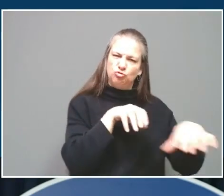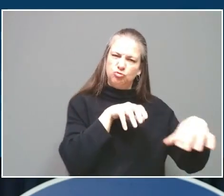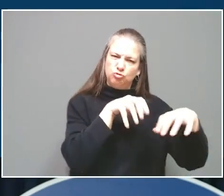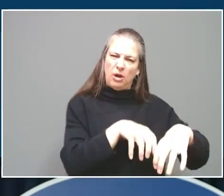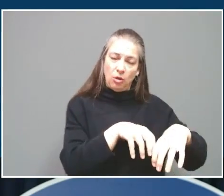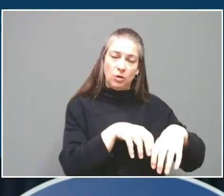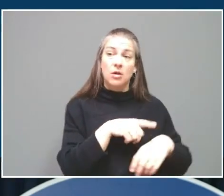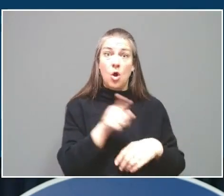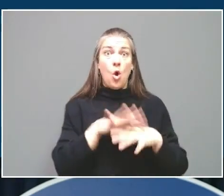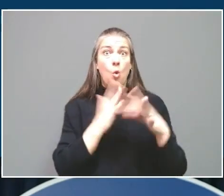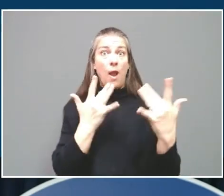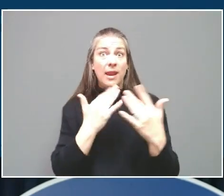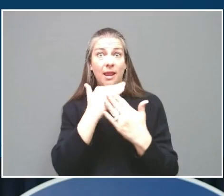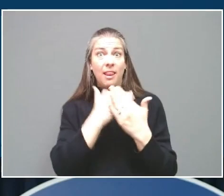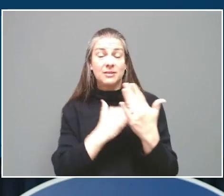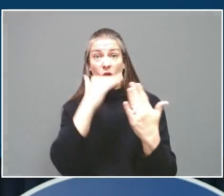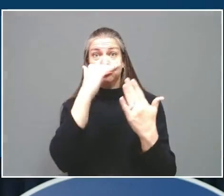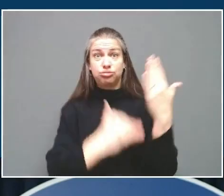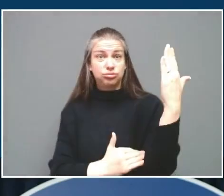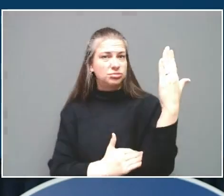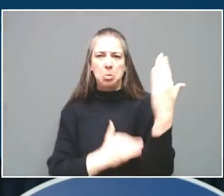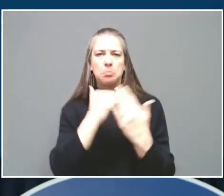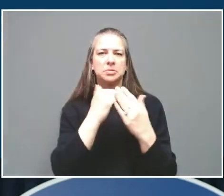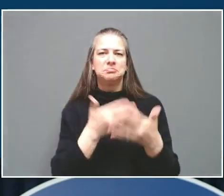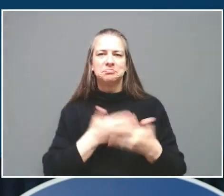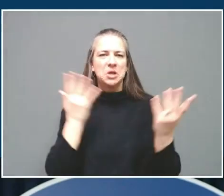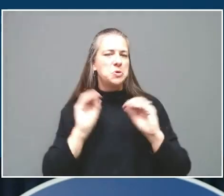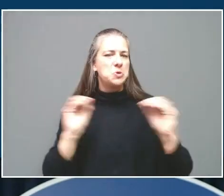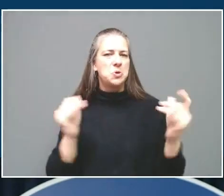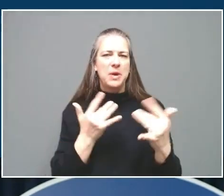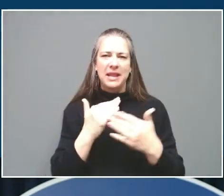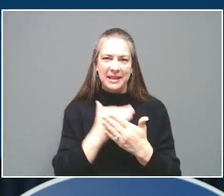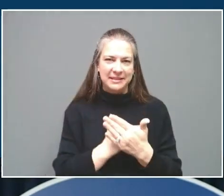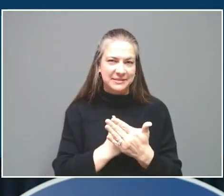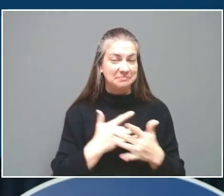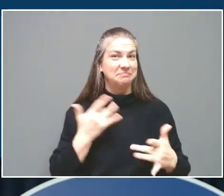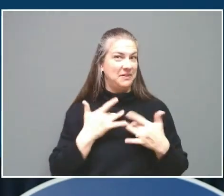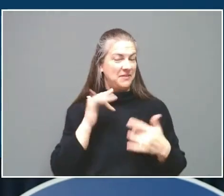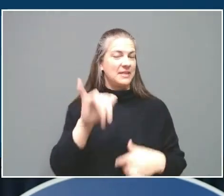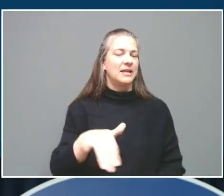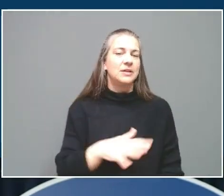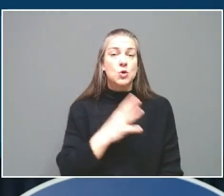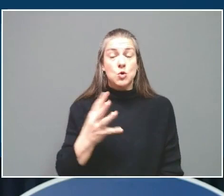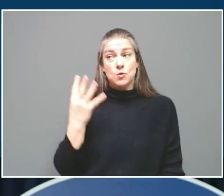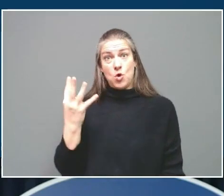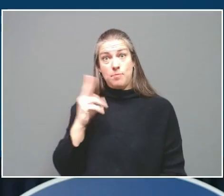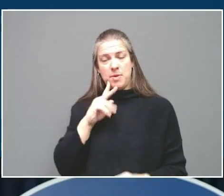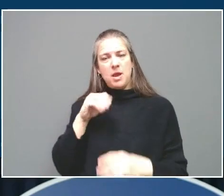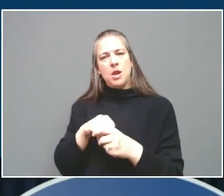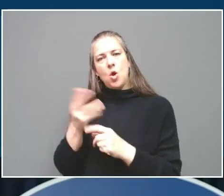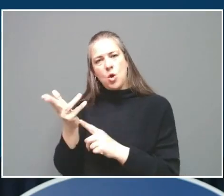That was a really exciting moment to hit a couple weeks ago. 4 people are sheltering in 1 hotel, 20 people